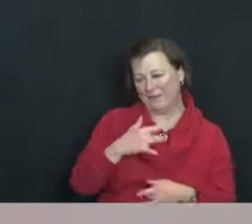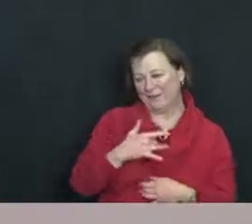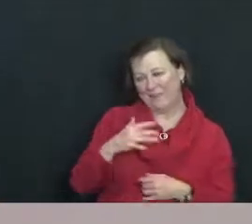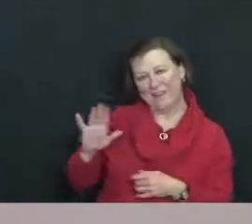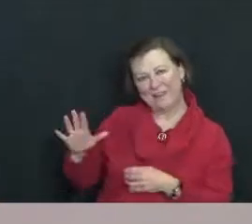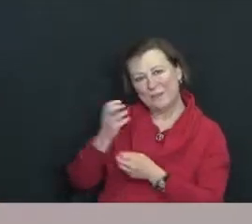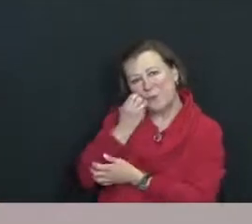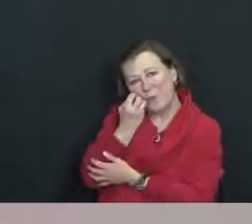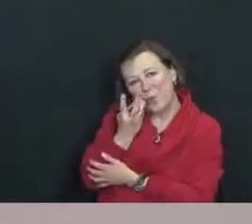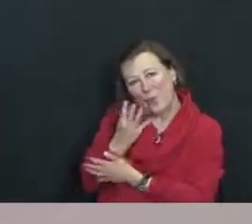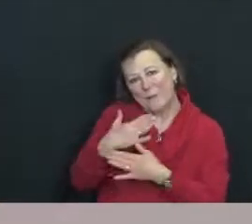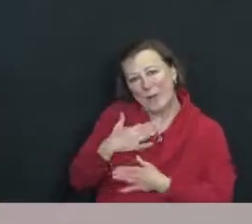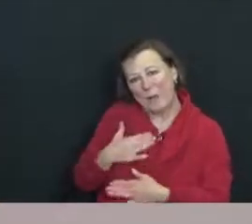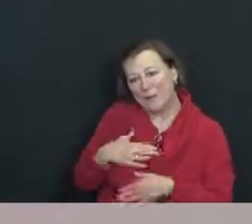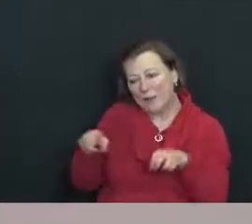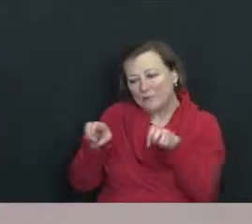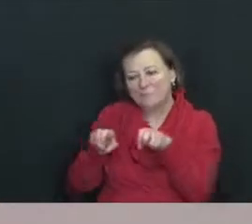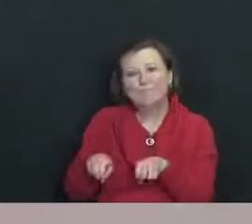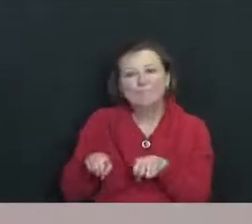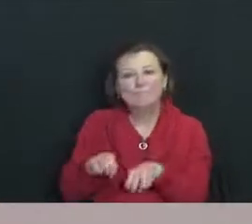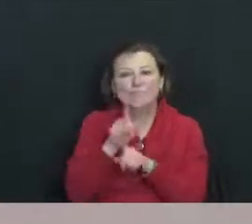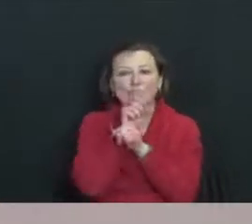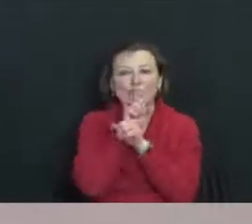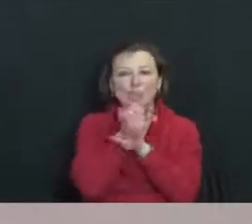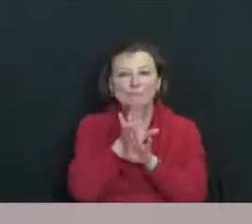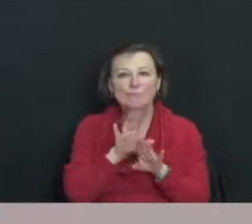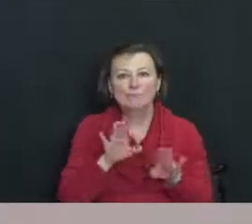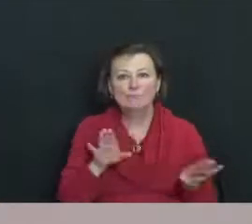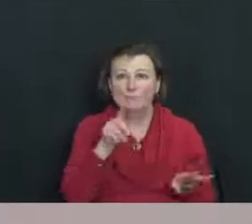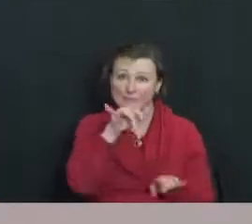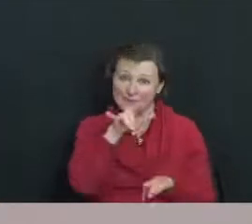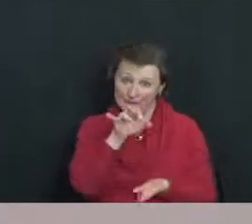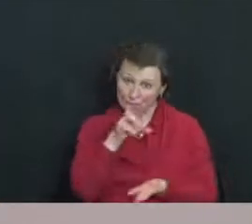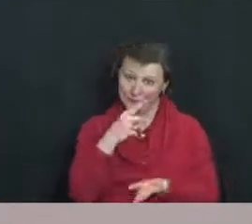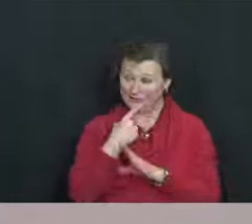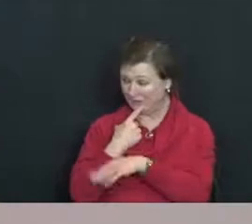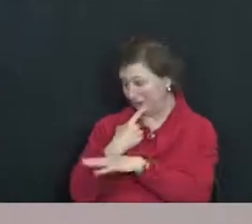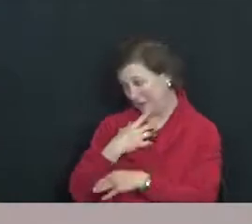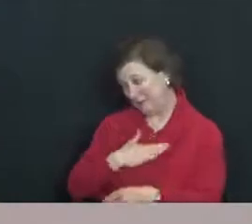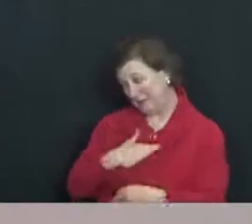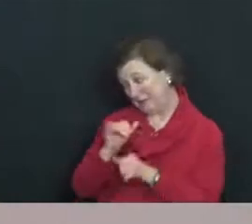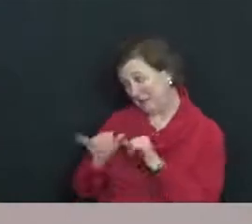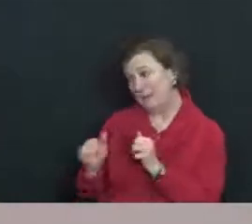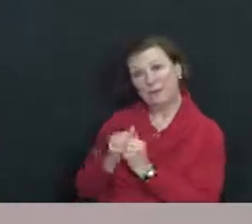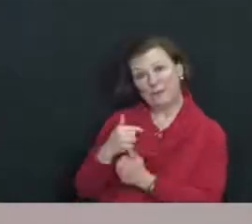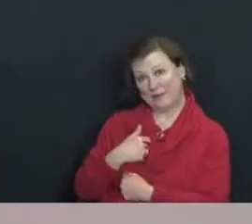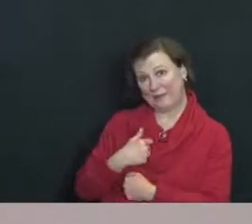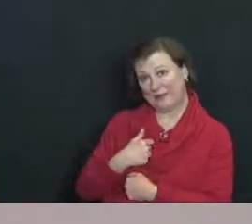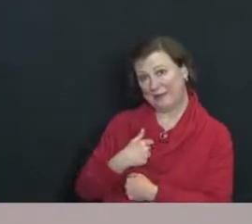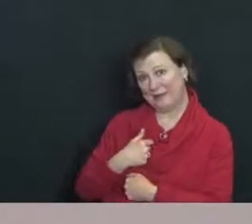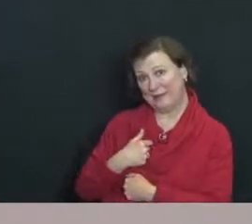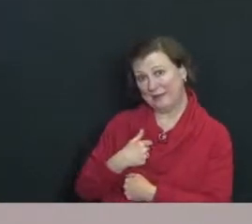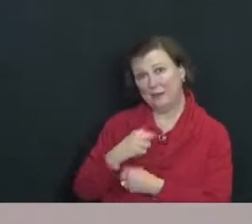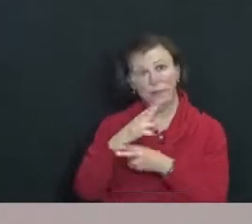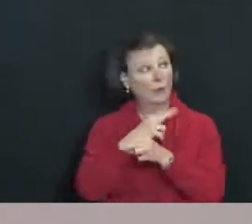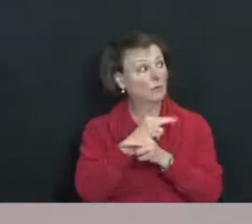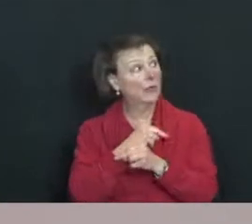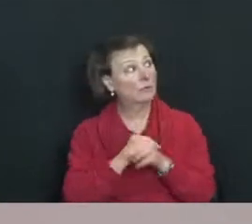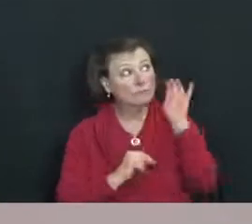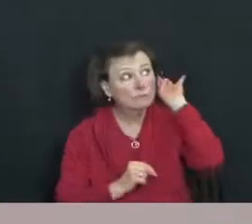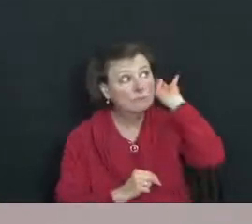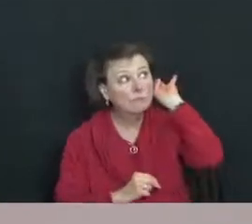they sat in silence until Taylor said, "Please stay with me." The rabbit